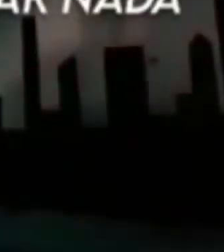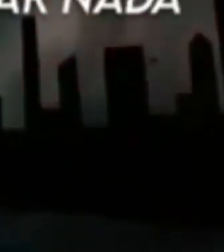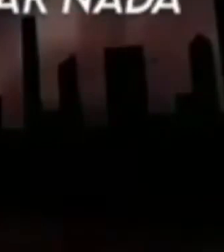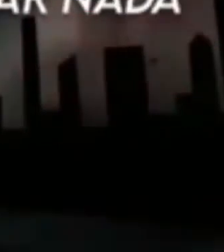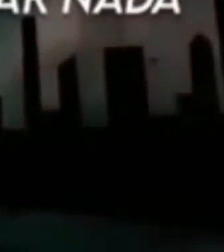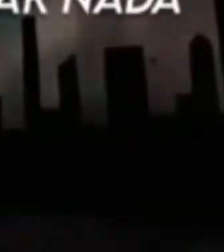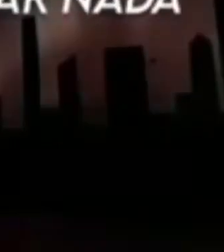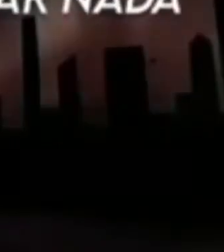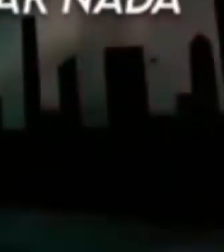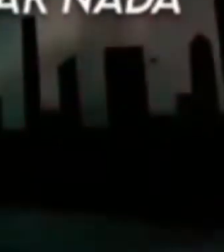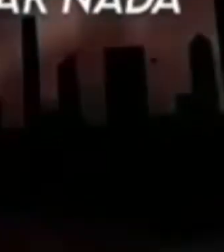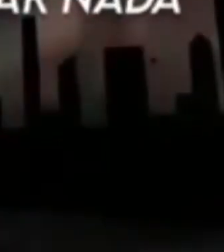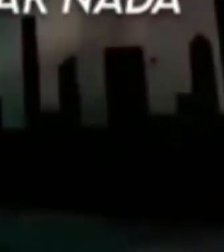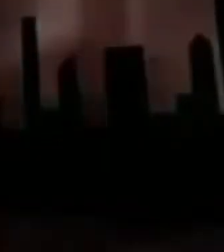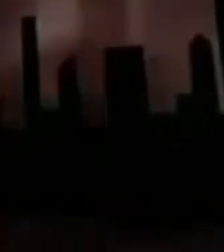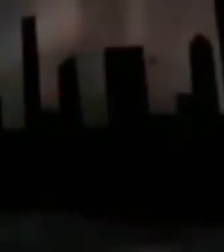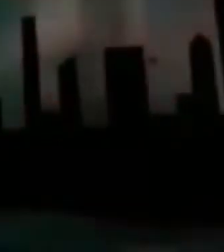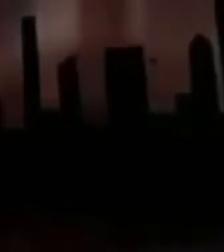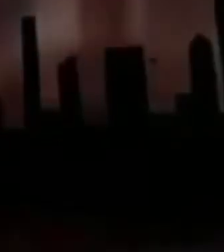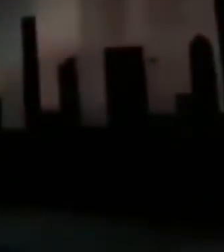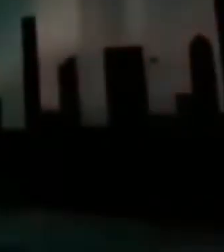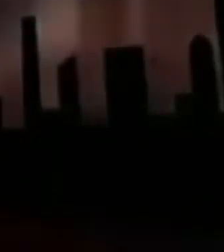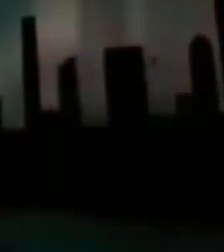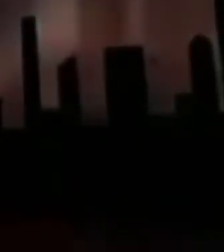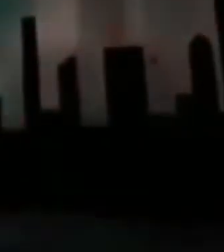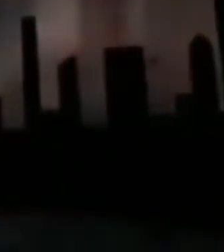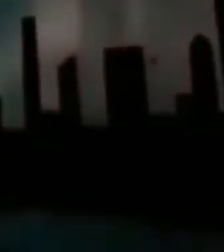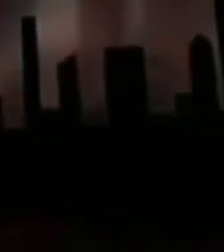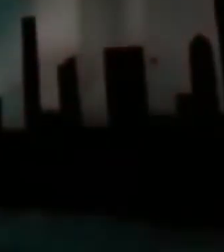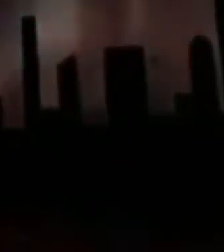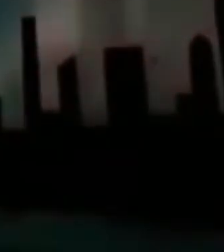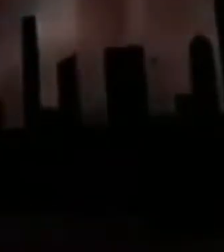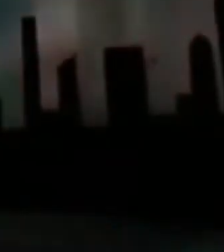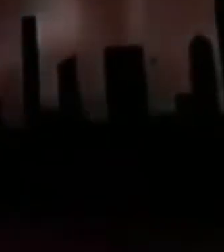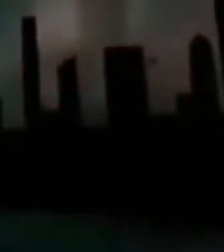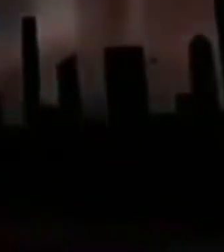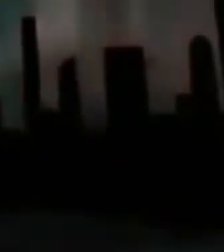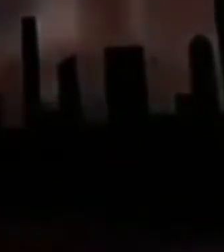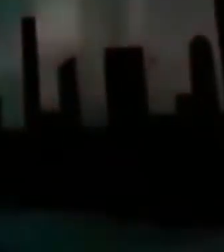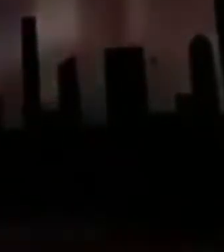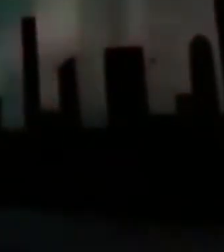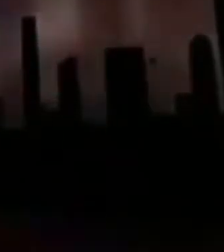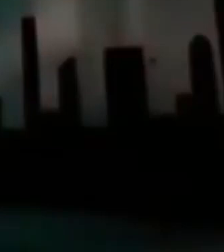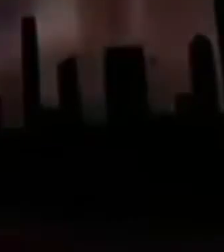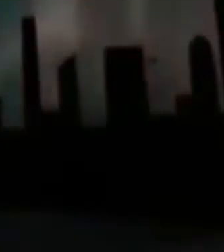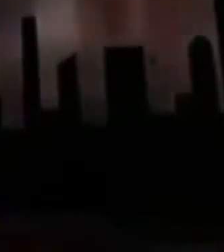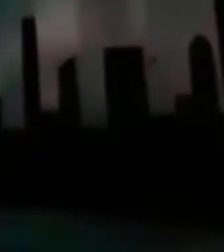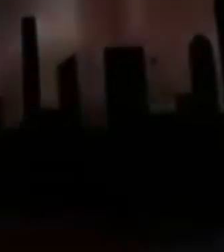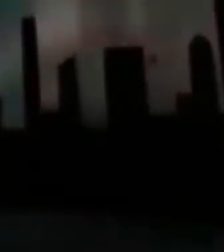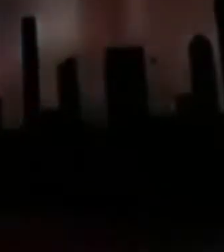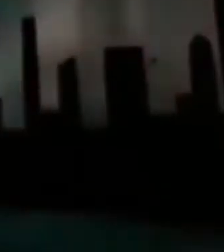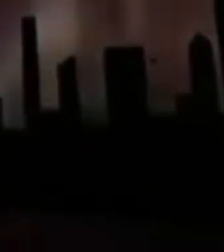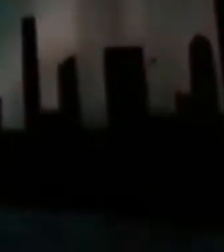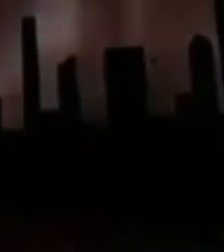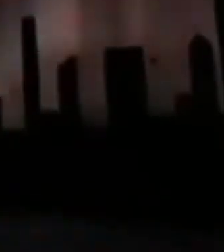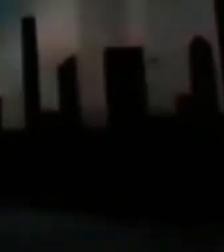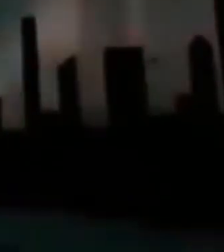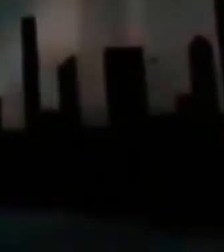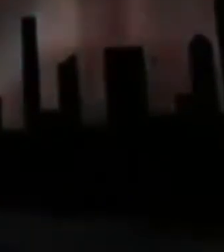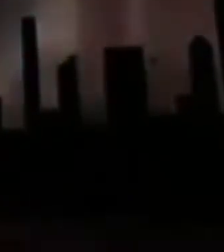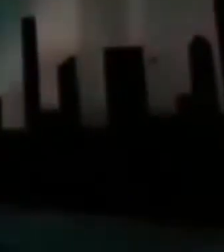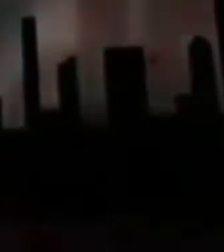have to change the way the road can change you. Throw no scars to your beautiful.